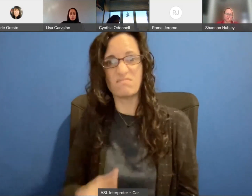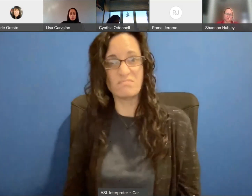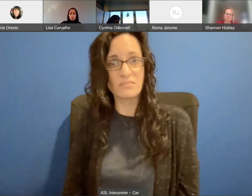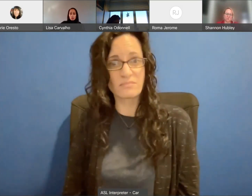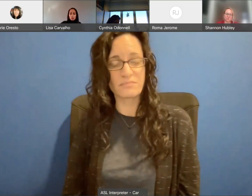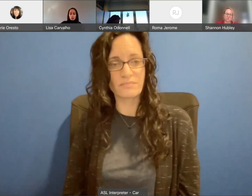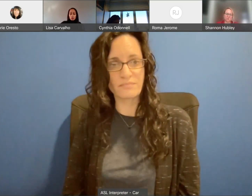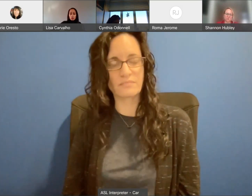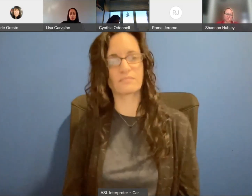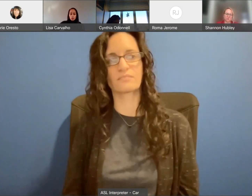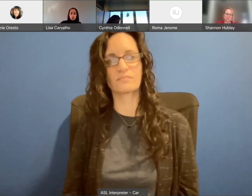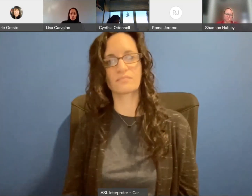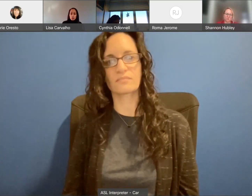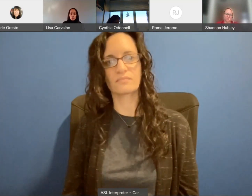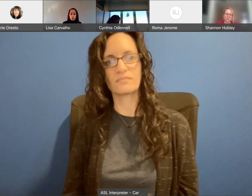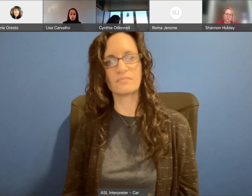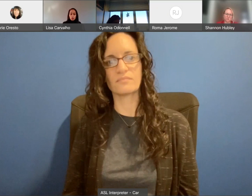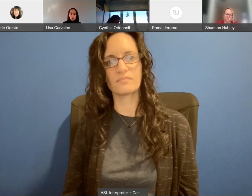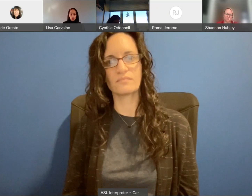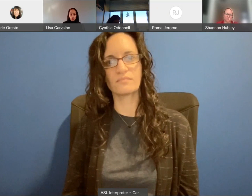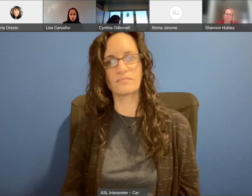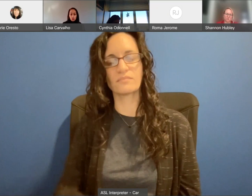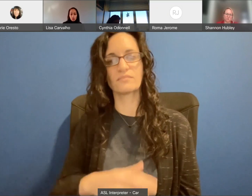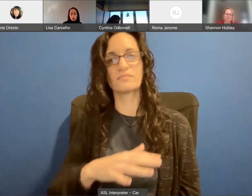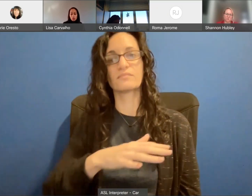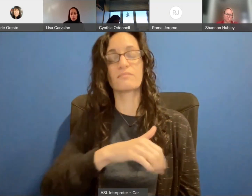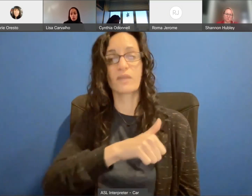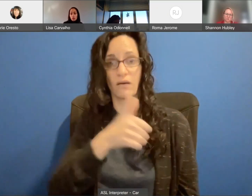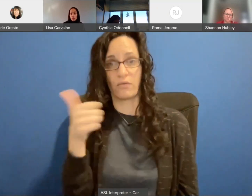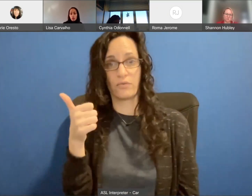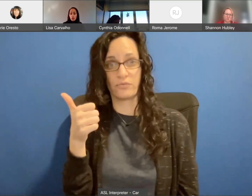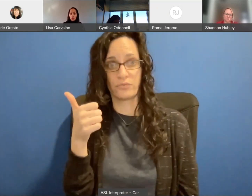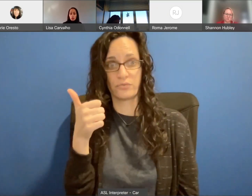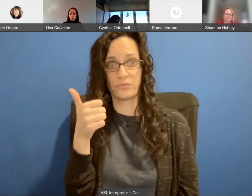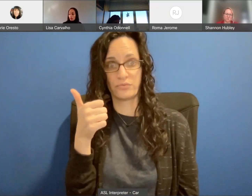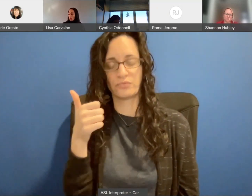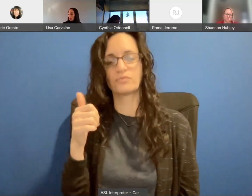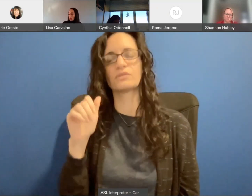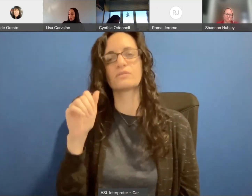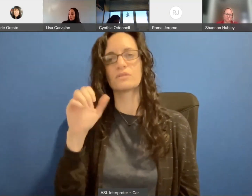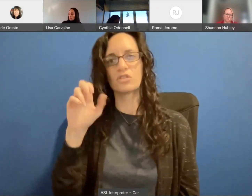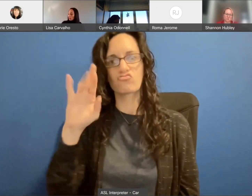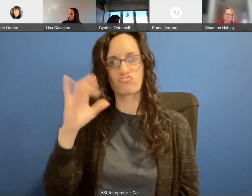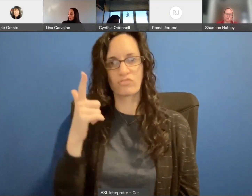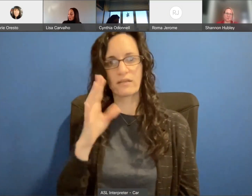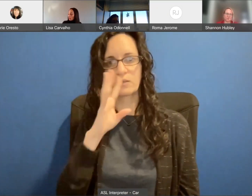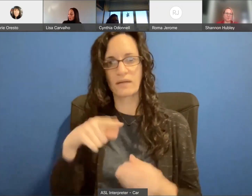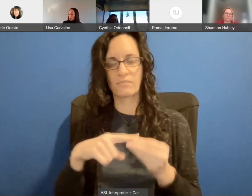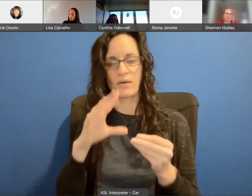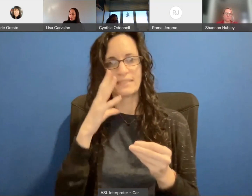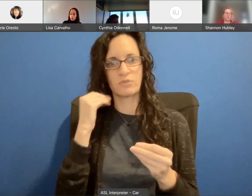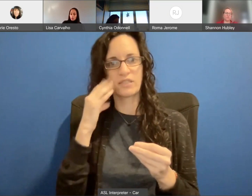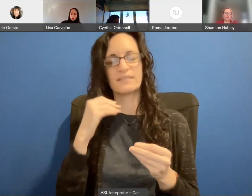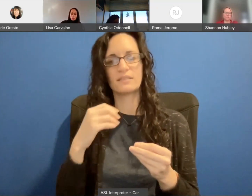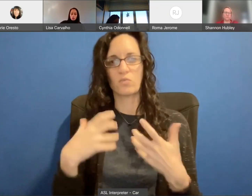And then another main point that really comes through there is really what his early experiences were with the healthcare system.